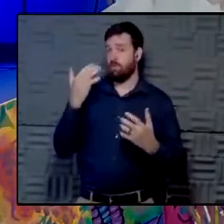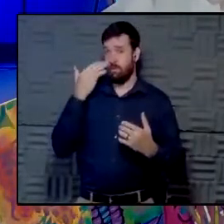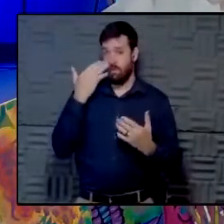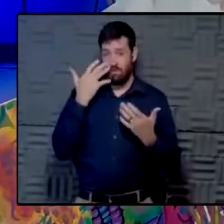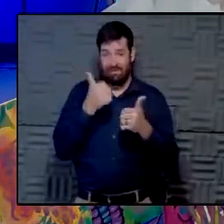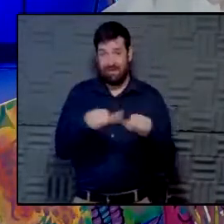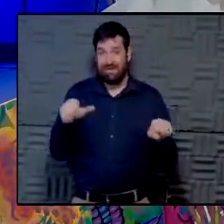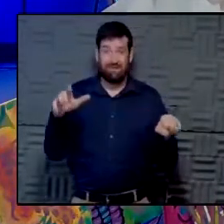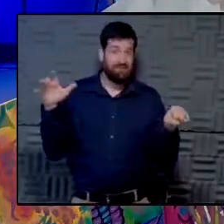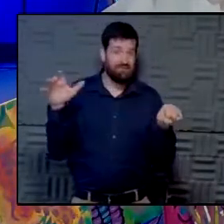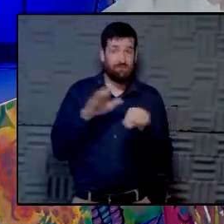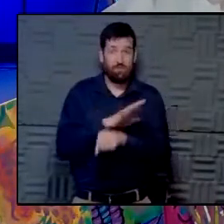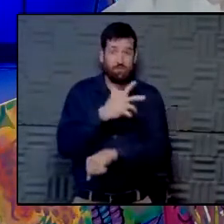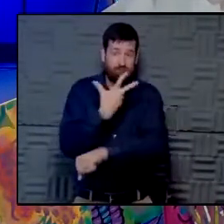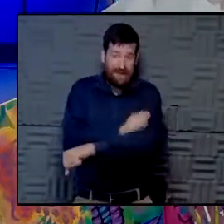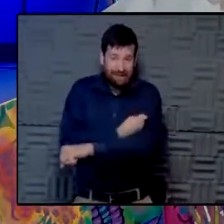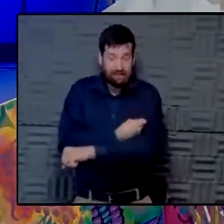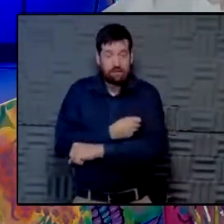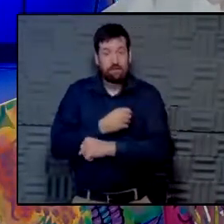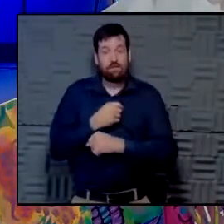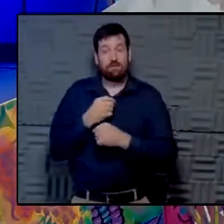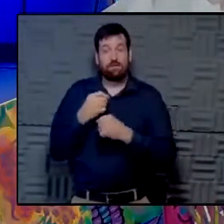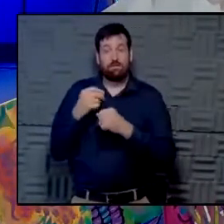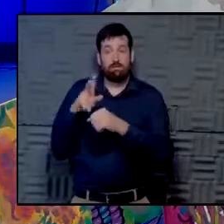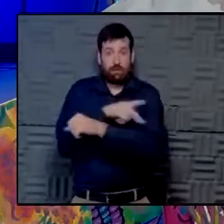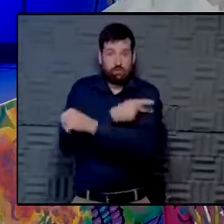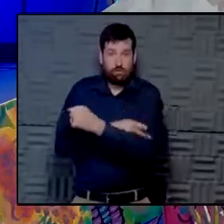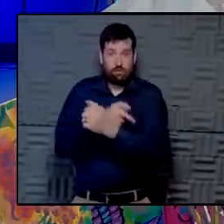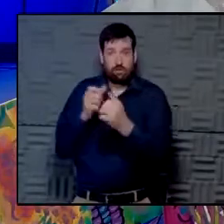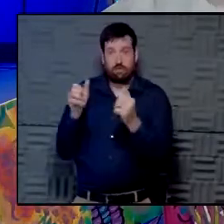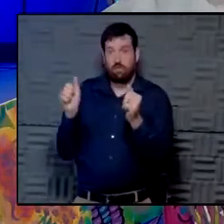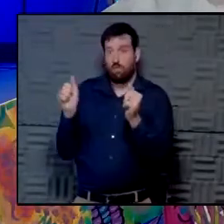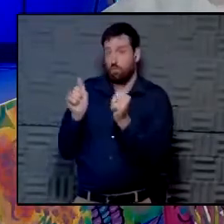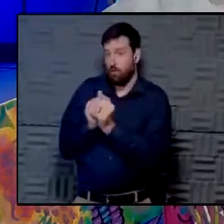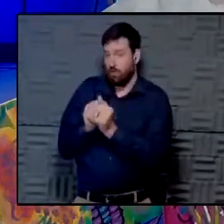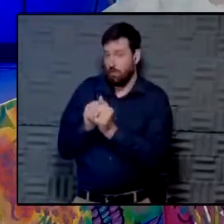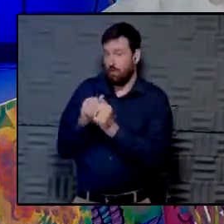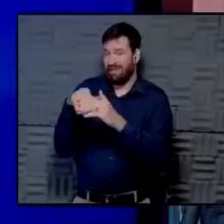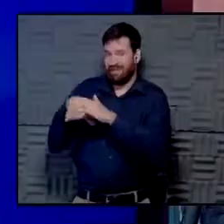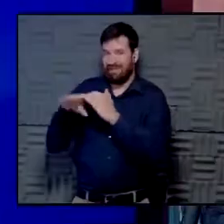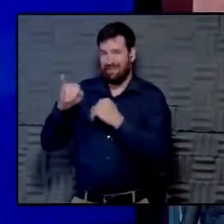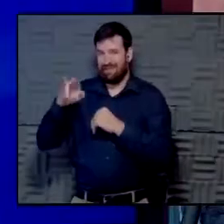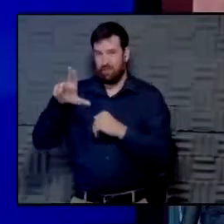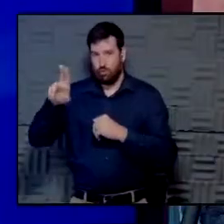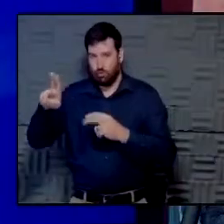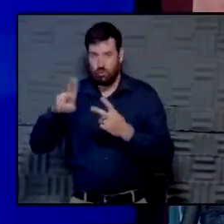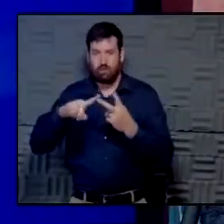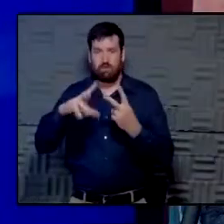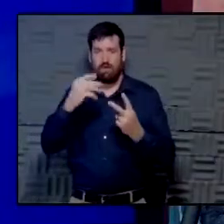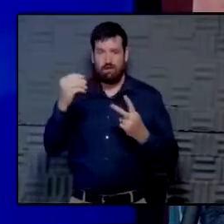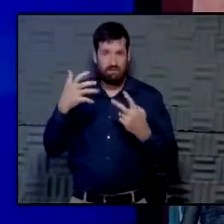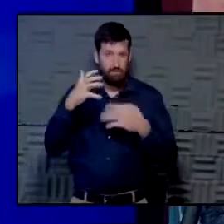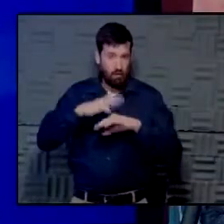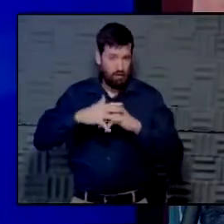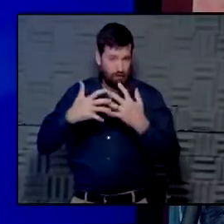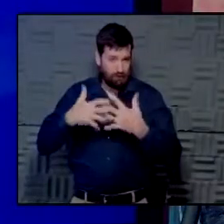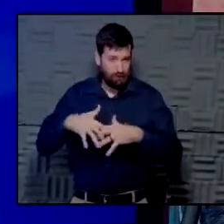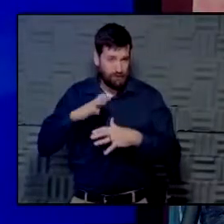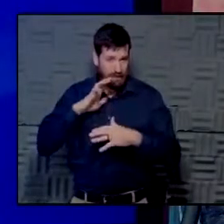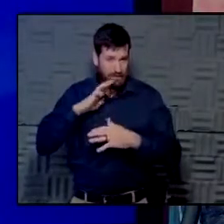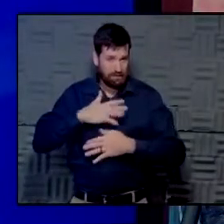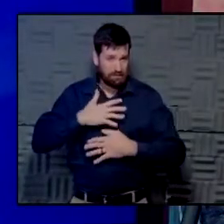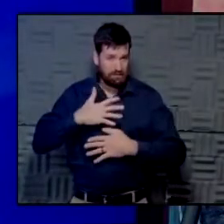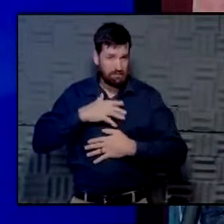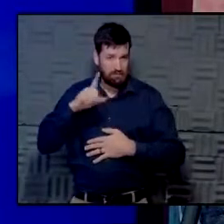vaccinated in ICU or on a ventilator? So this morning, I believe we only had one patient on a ventilator, and I'm not able to recall if